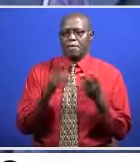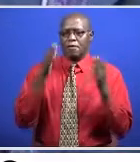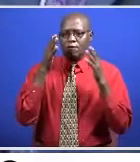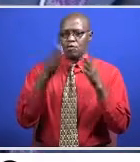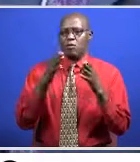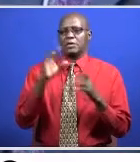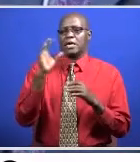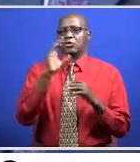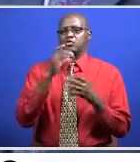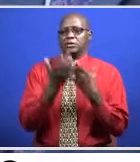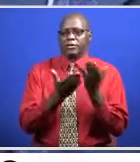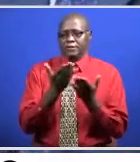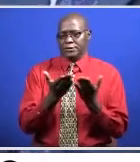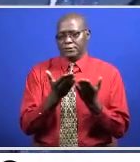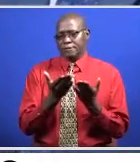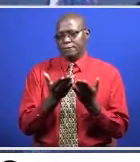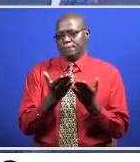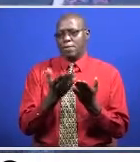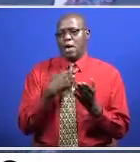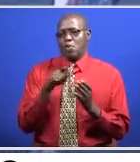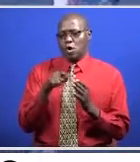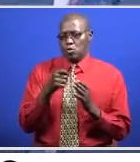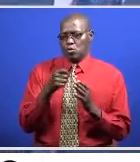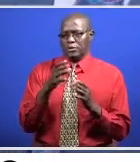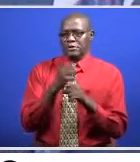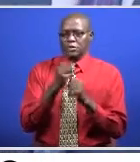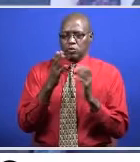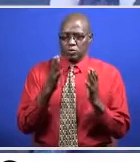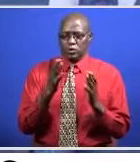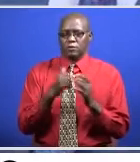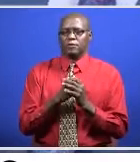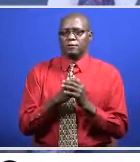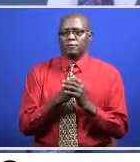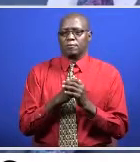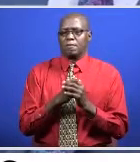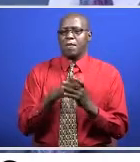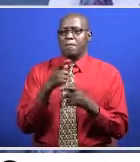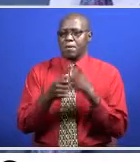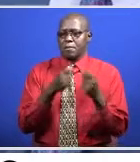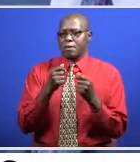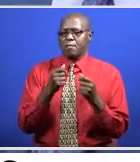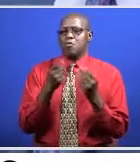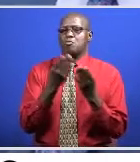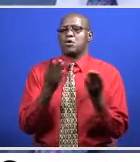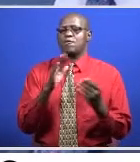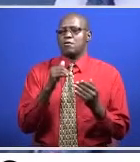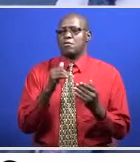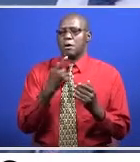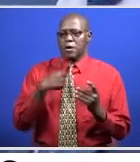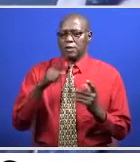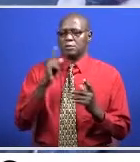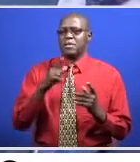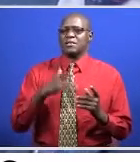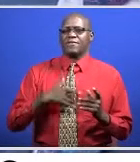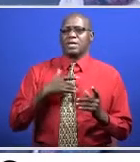customer service. Our core stakeholders that buy products from us must feel the impact of us. We